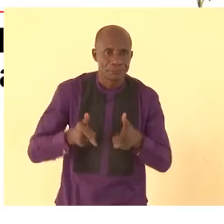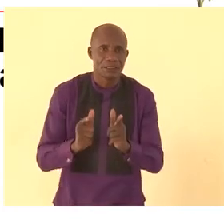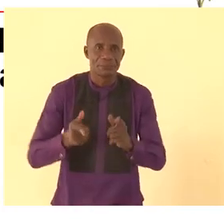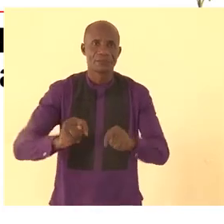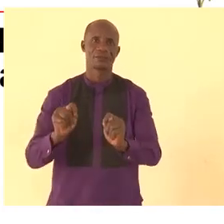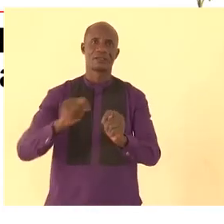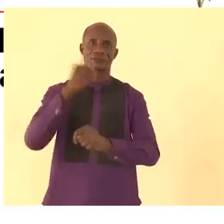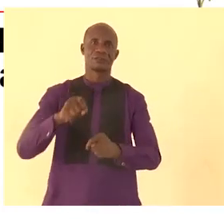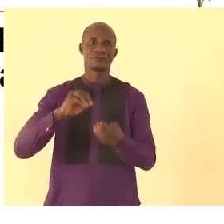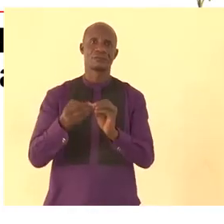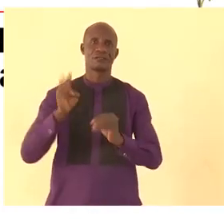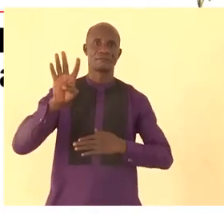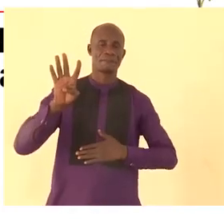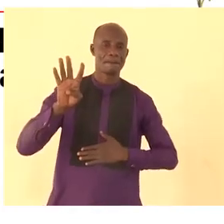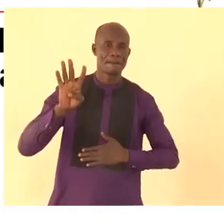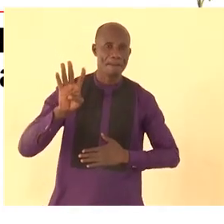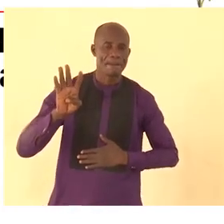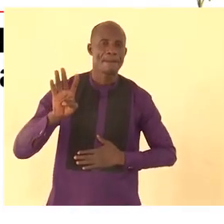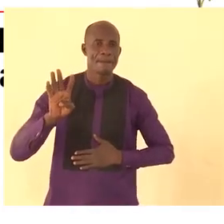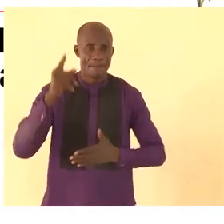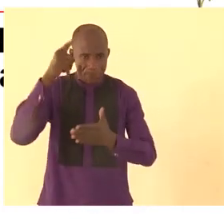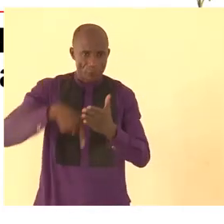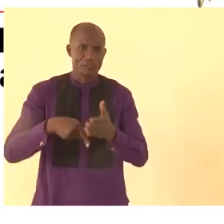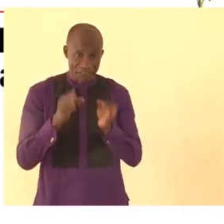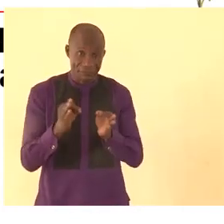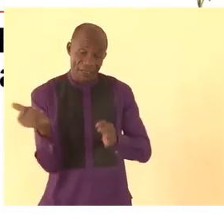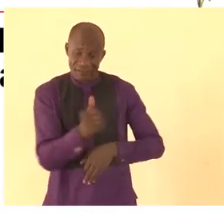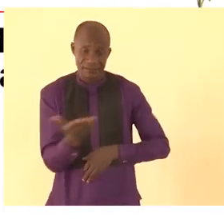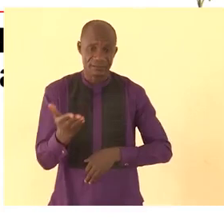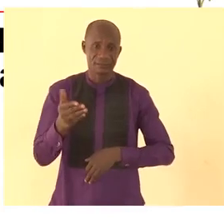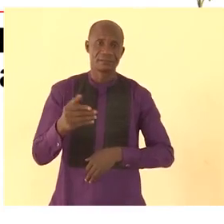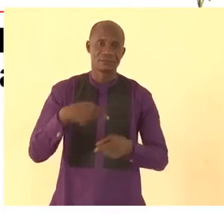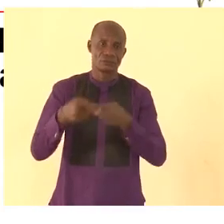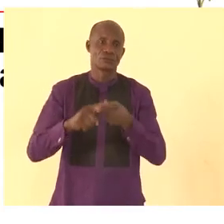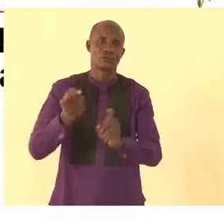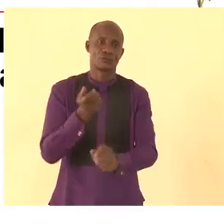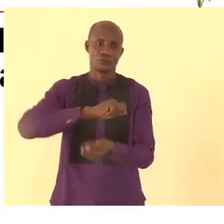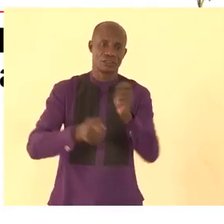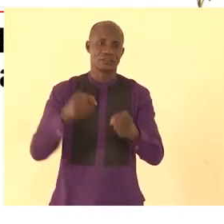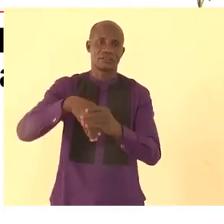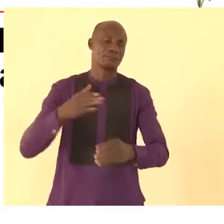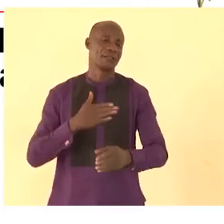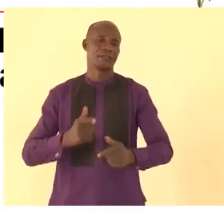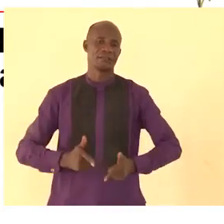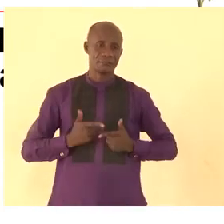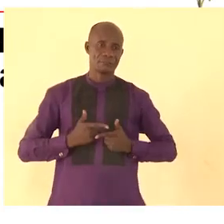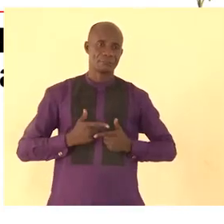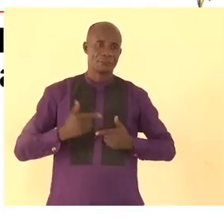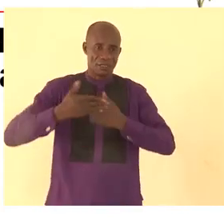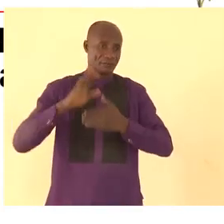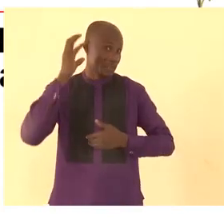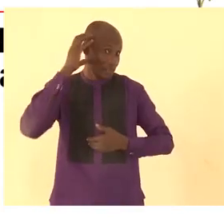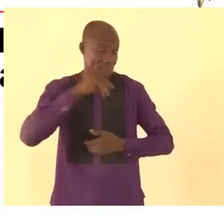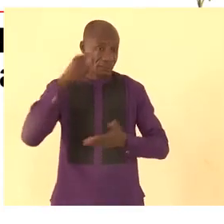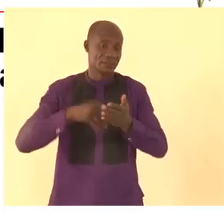Let me attempt question number four. What, if anything, is going to change in my life after